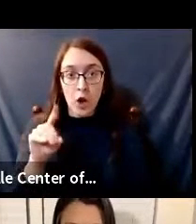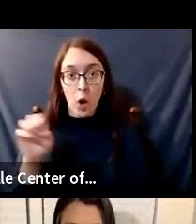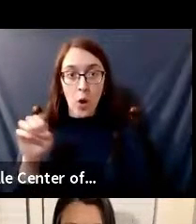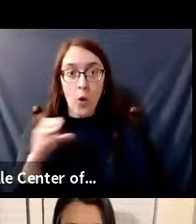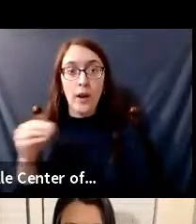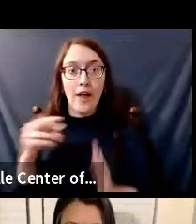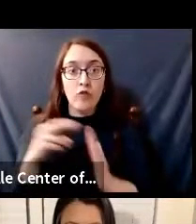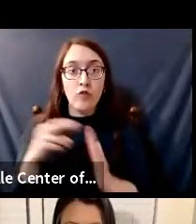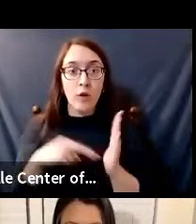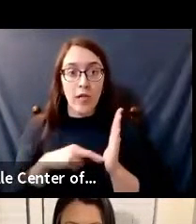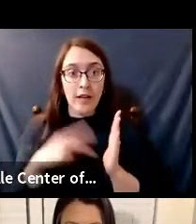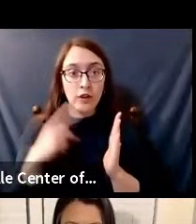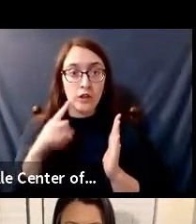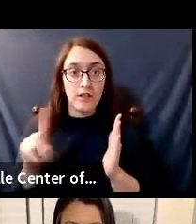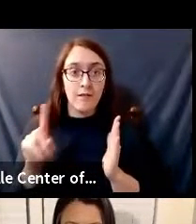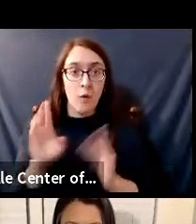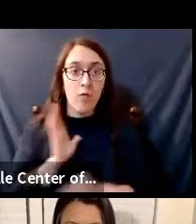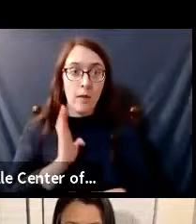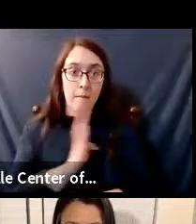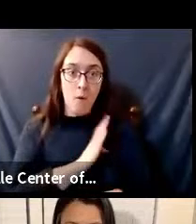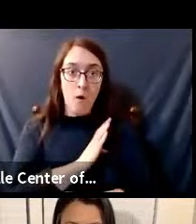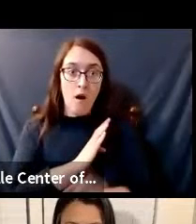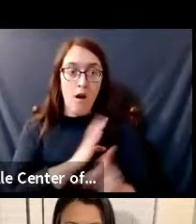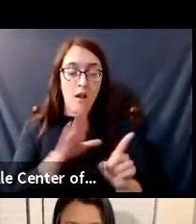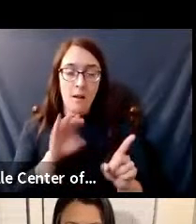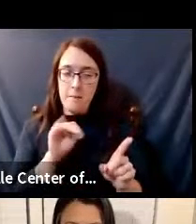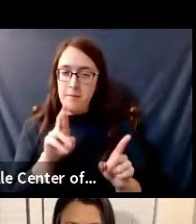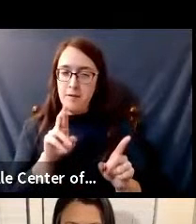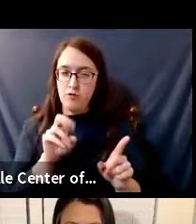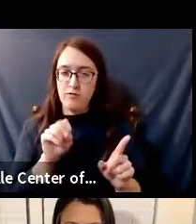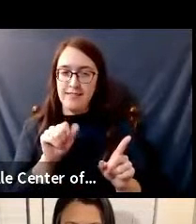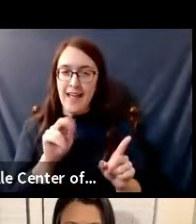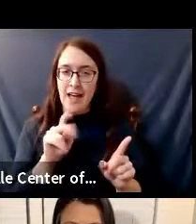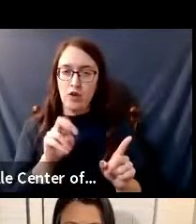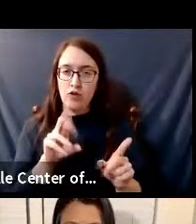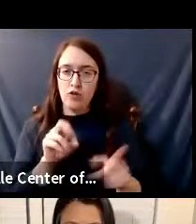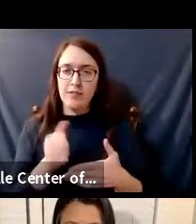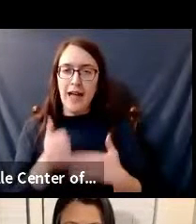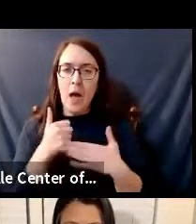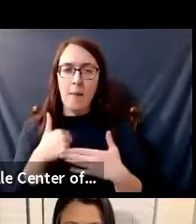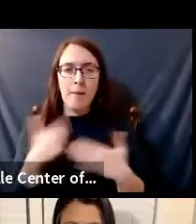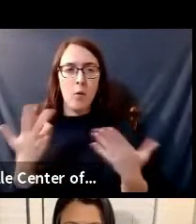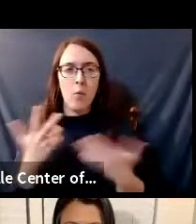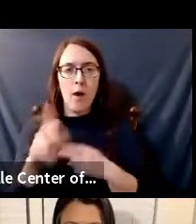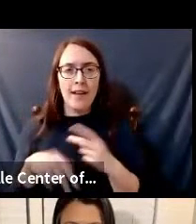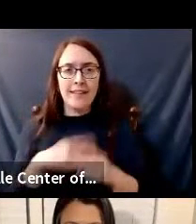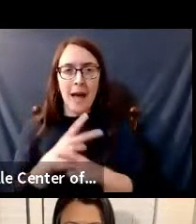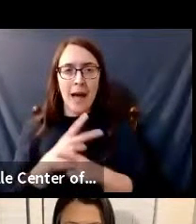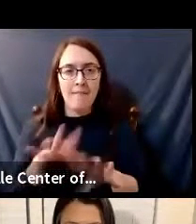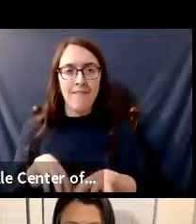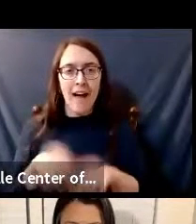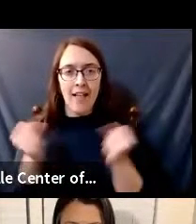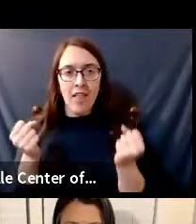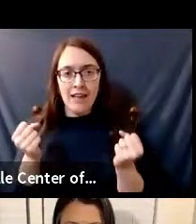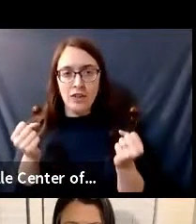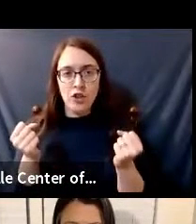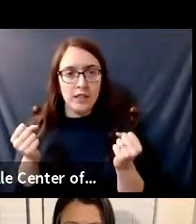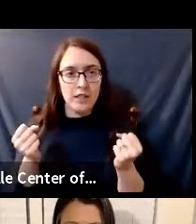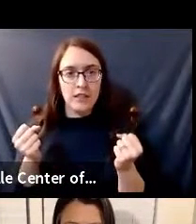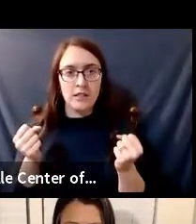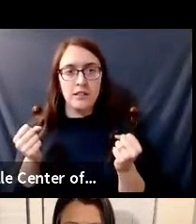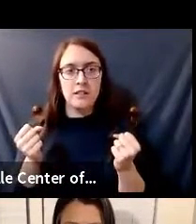board, Mr. Sanders, help me out here. What kind of violations are they considered? And